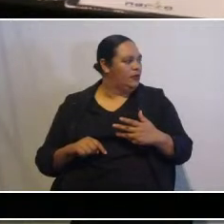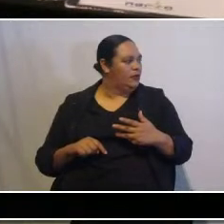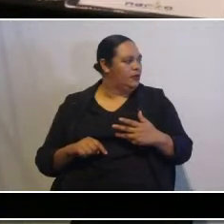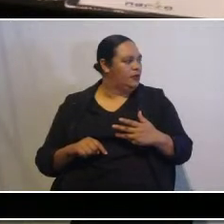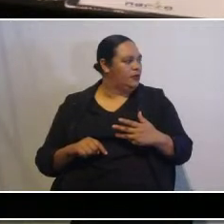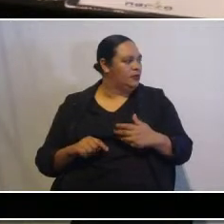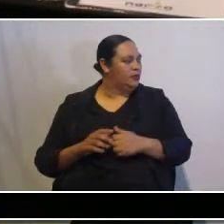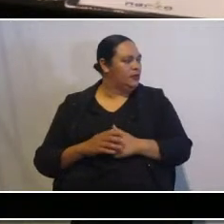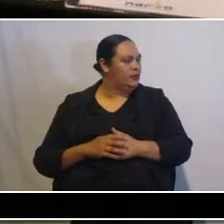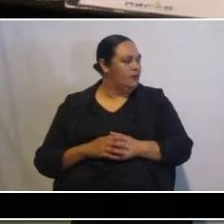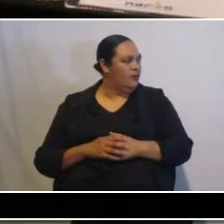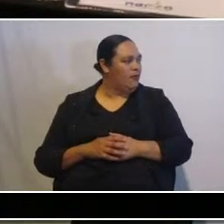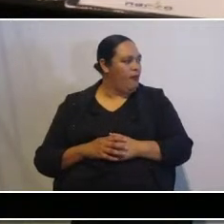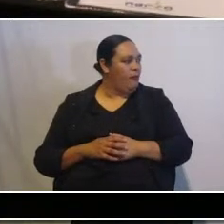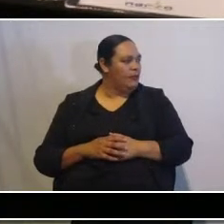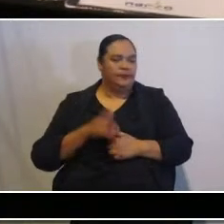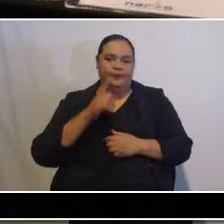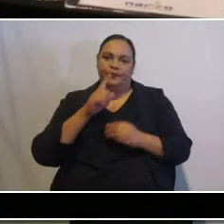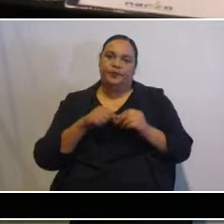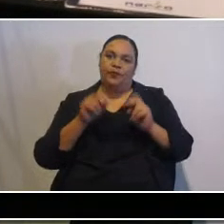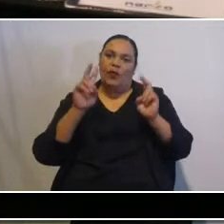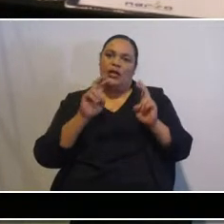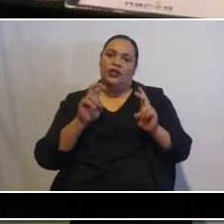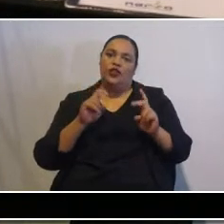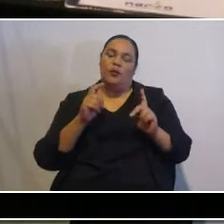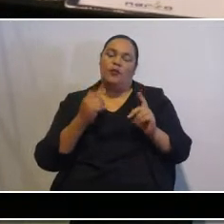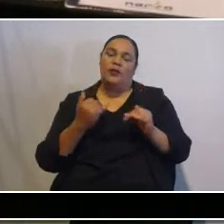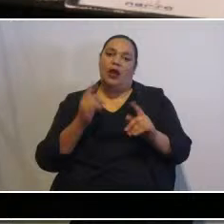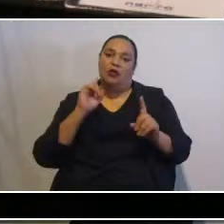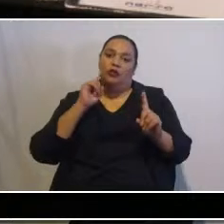talking about the fact that ESCOM is targeting